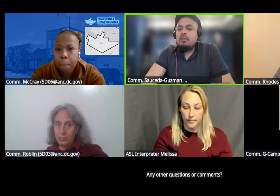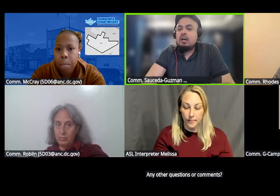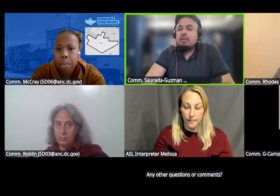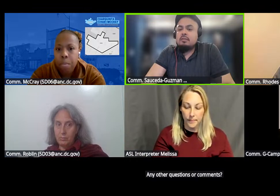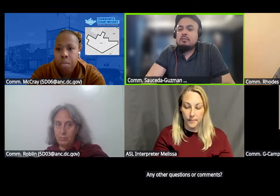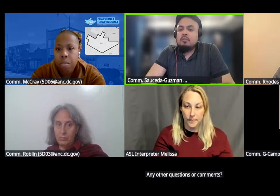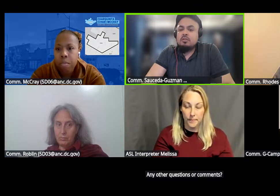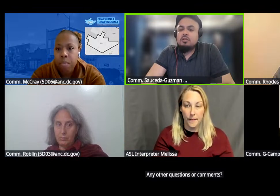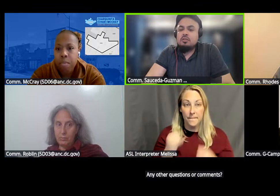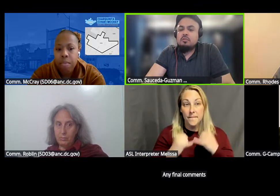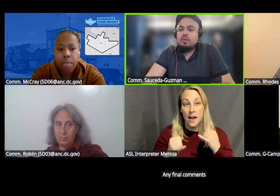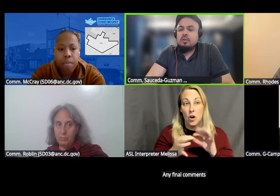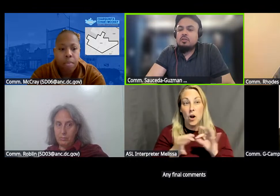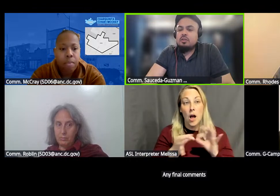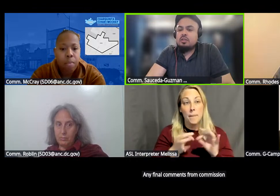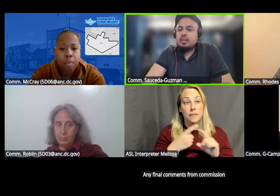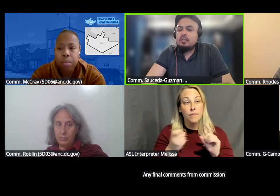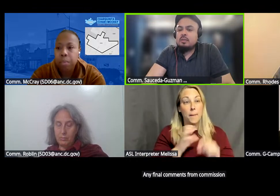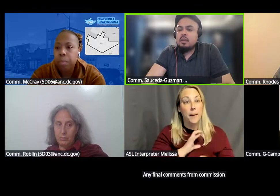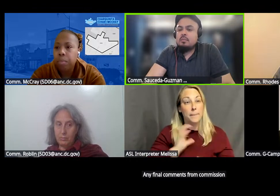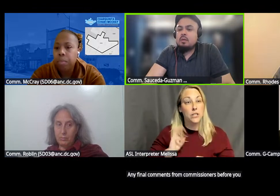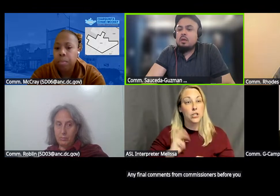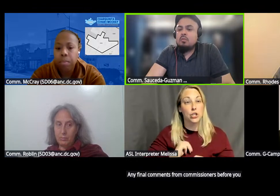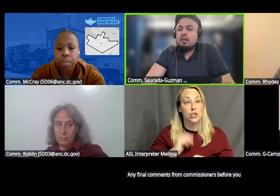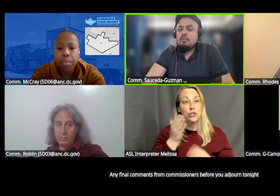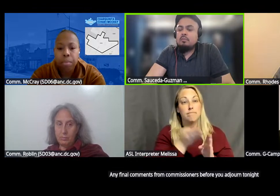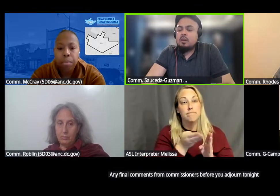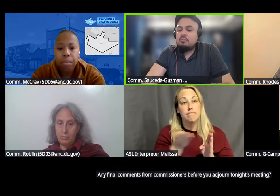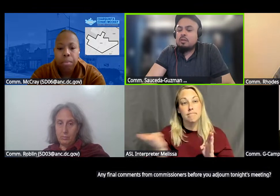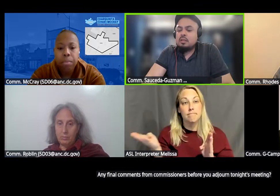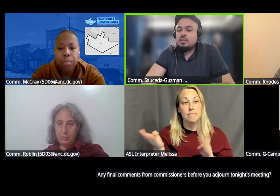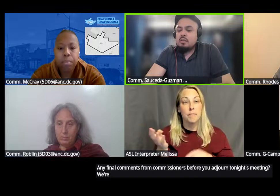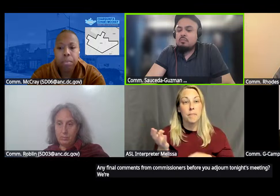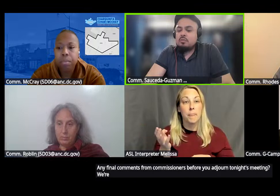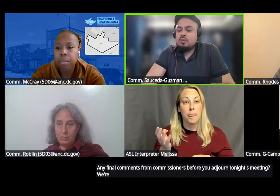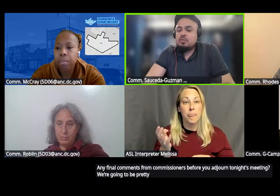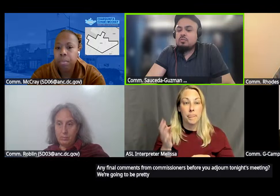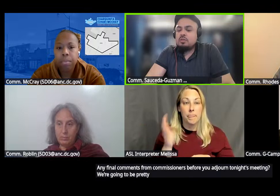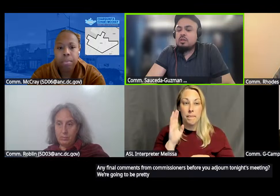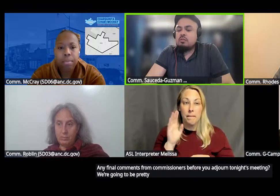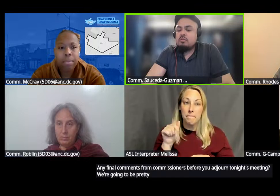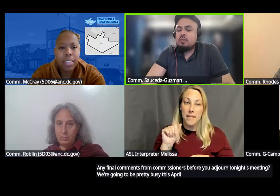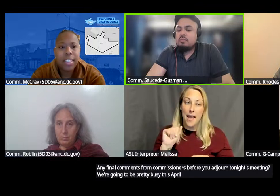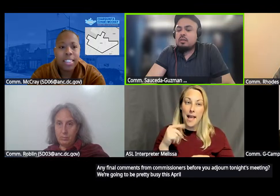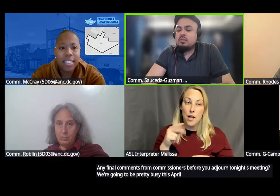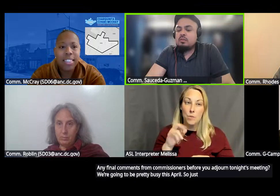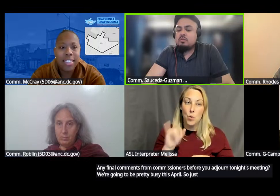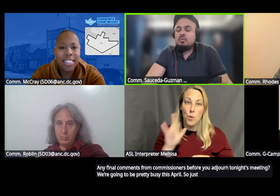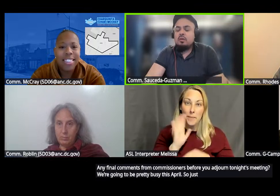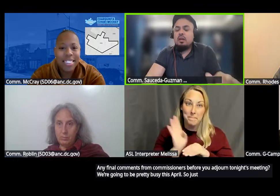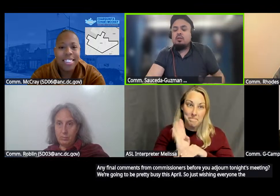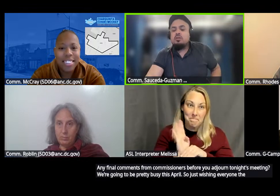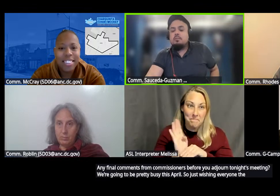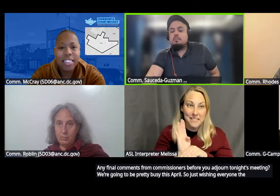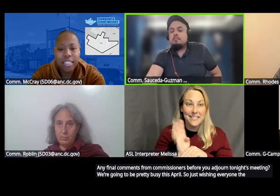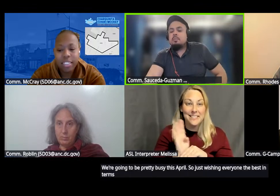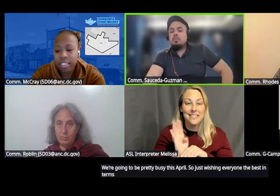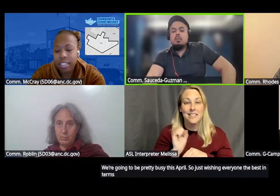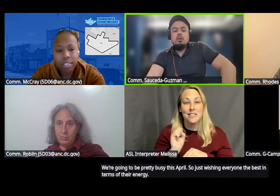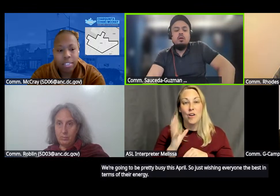Any final comments from commissioners before we adjourn tonight's meeting? We're going to be pretty busy this April, so just wishing everyone the best in terms of their